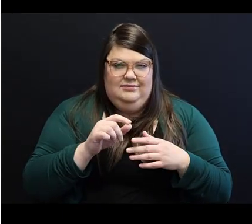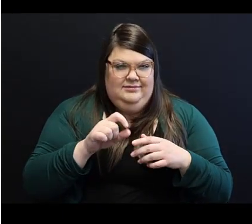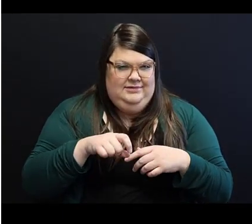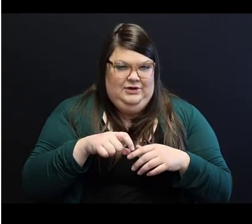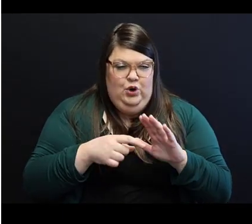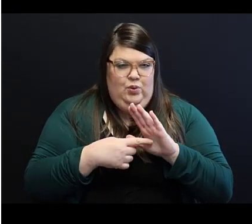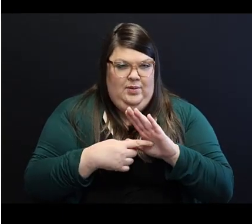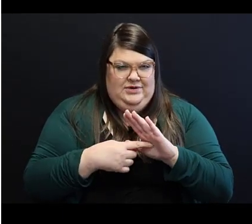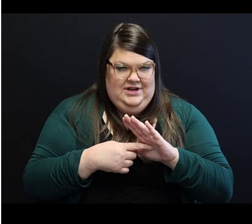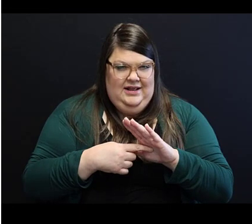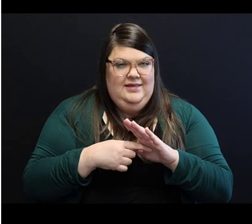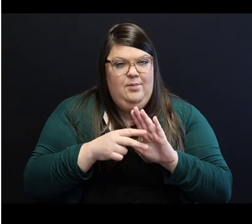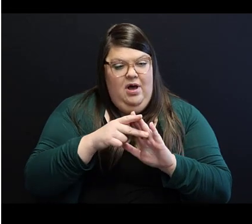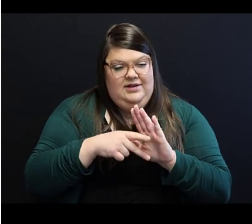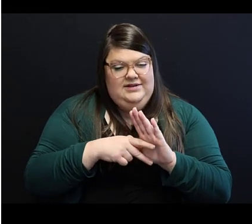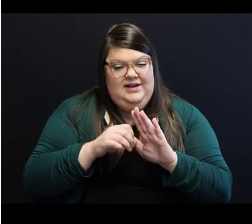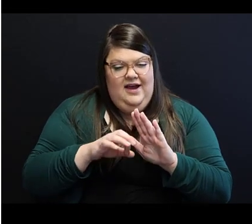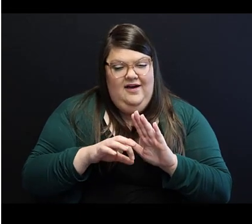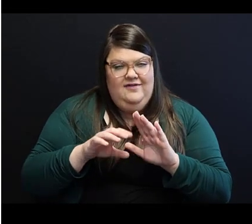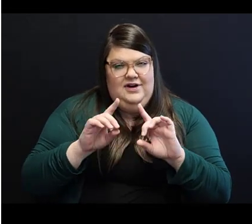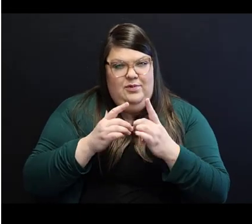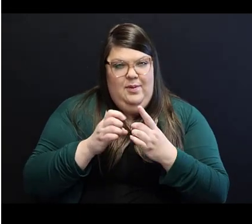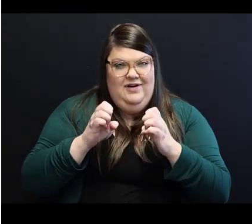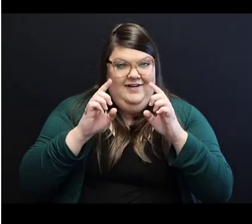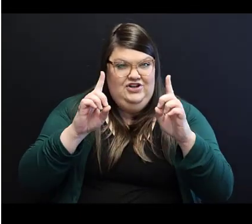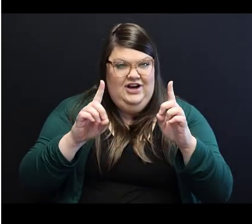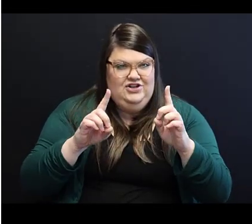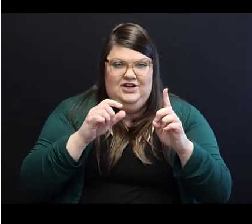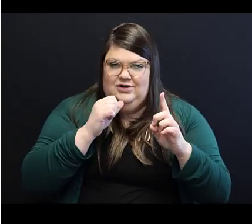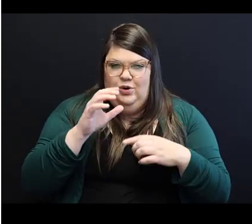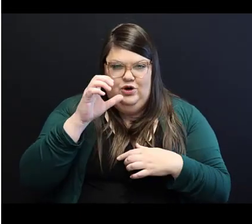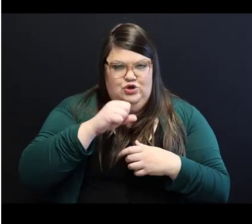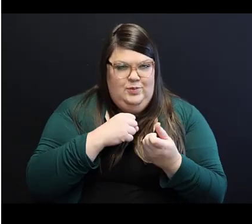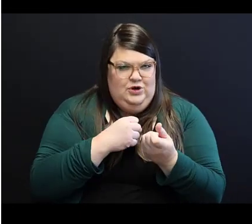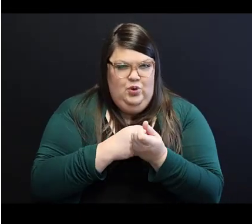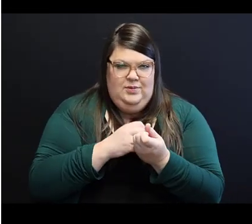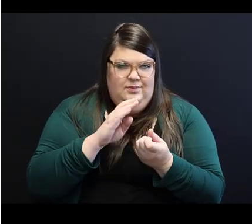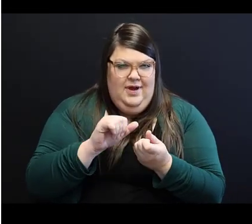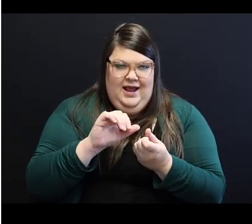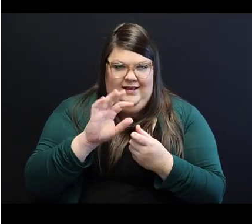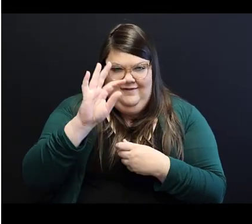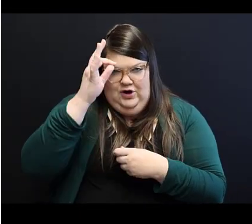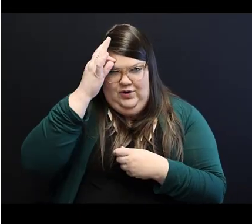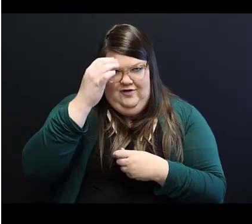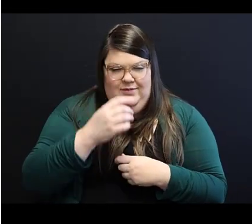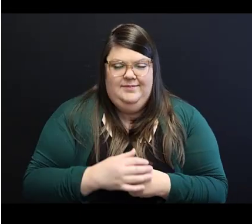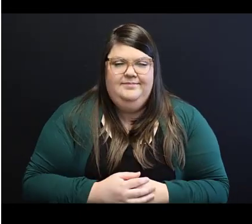policy of the Department of Education, and you should not assume endorsement by the federal government.